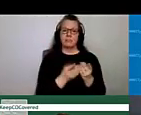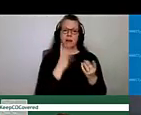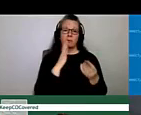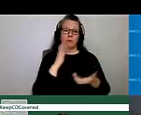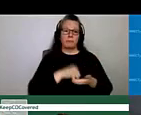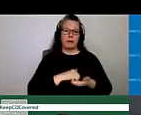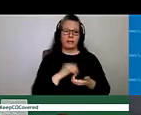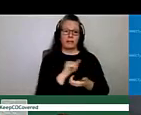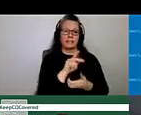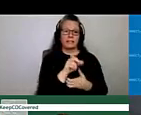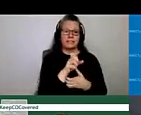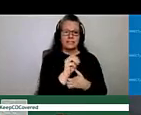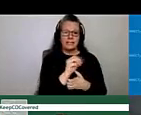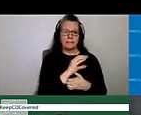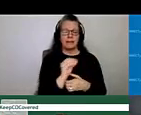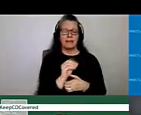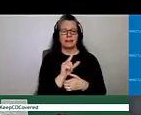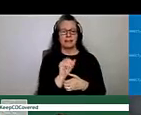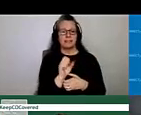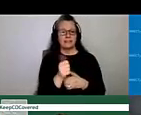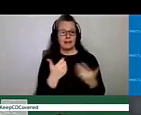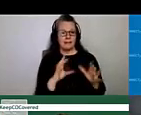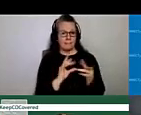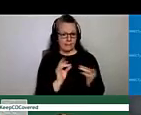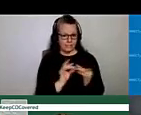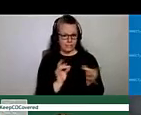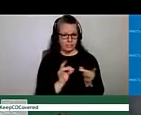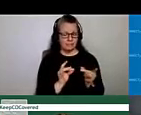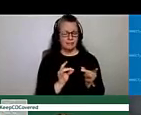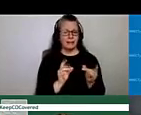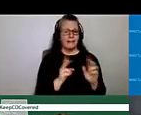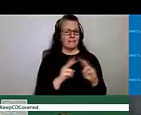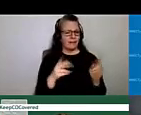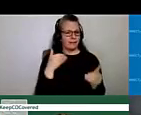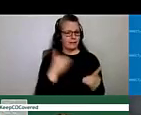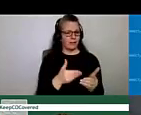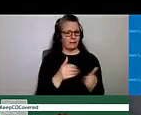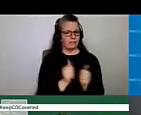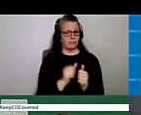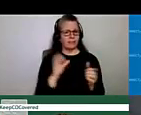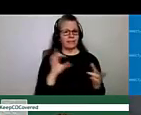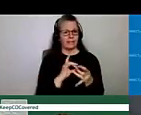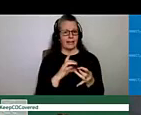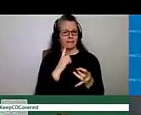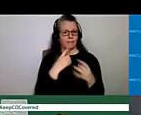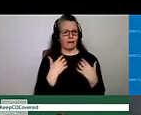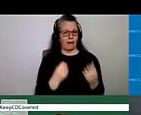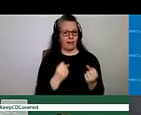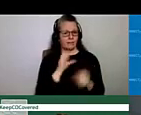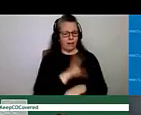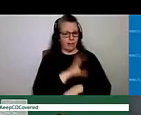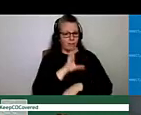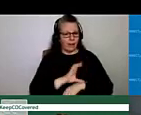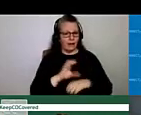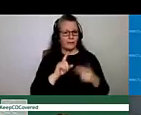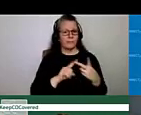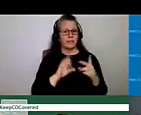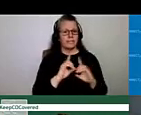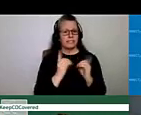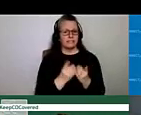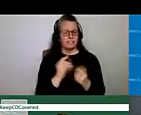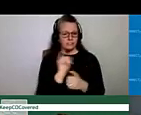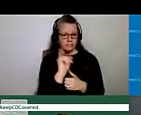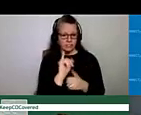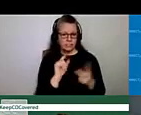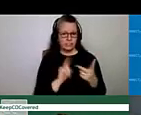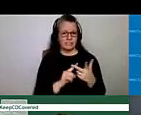as Kim and as Lisa have mentioned, very closely with Connect for Health Colorado, with the Division of Insurance, with many